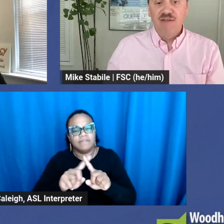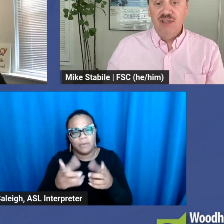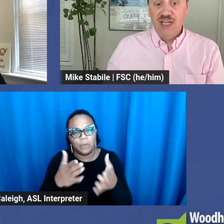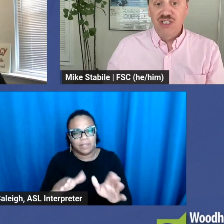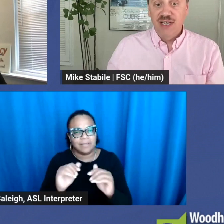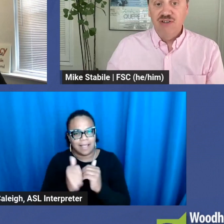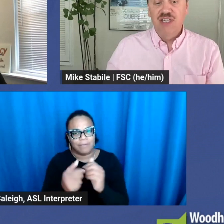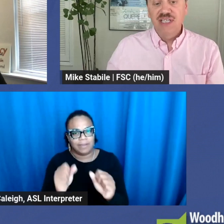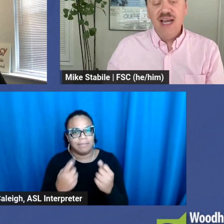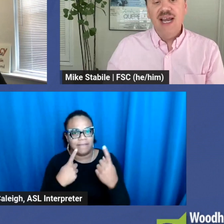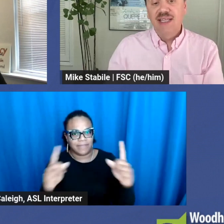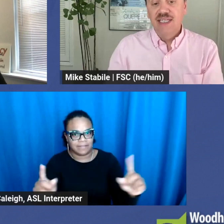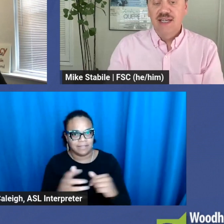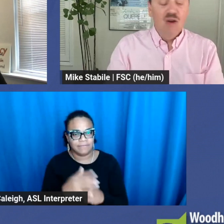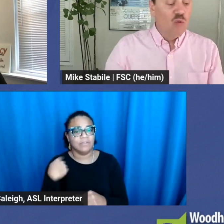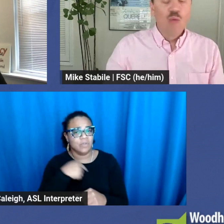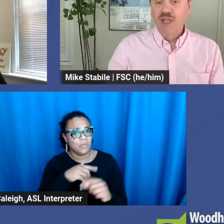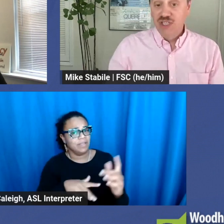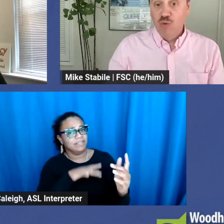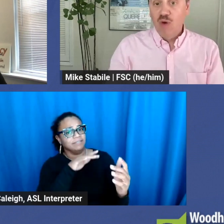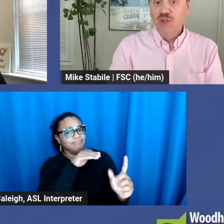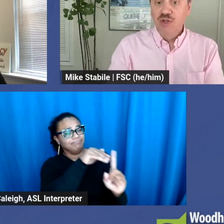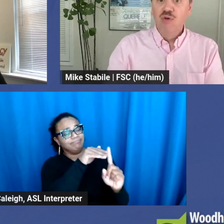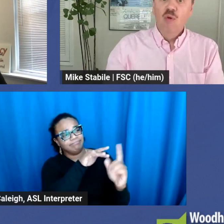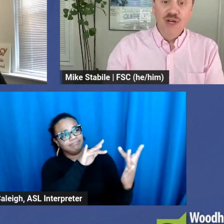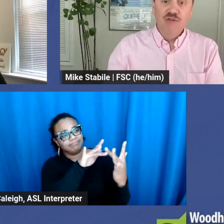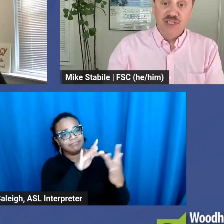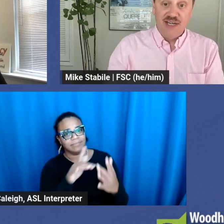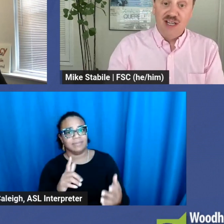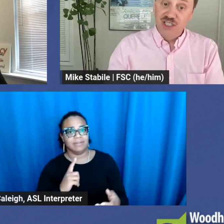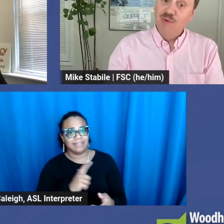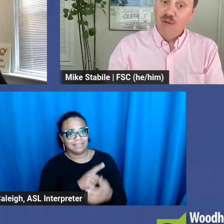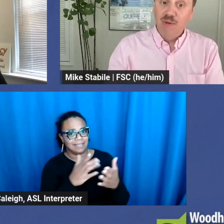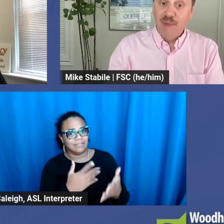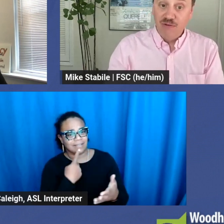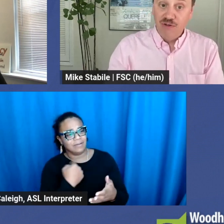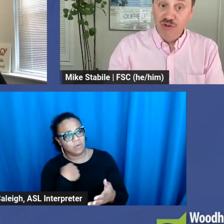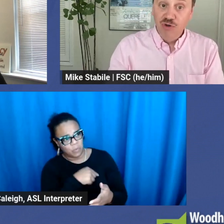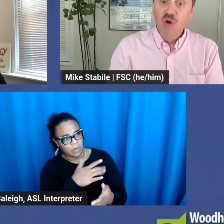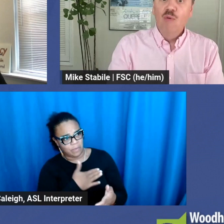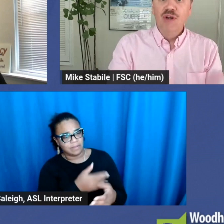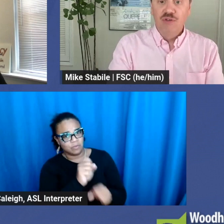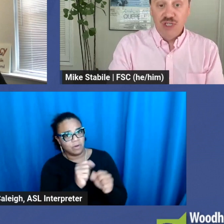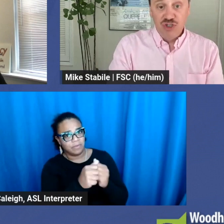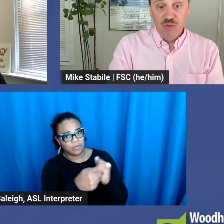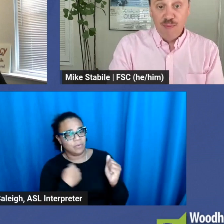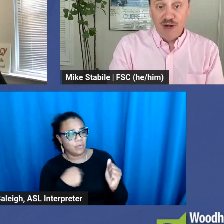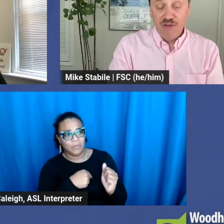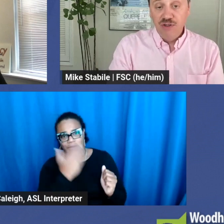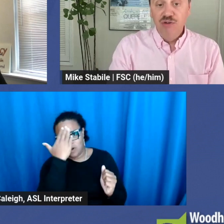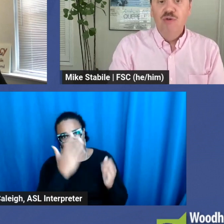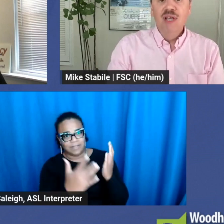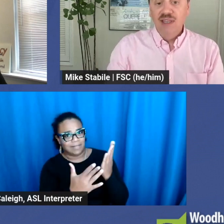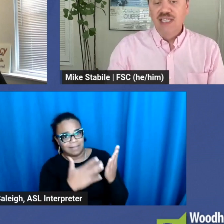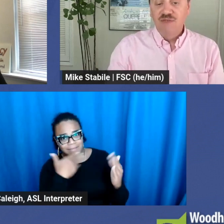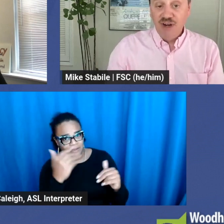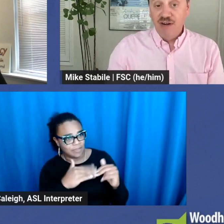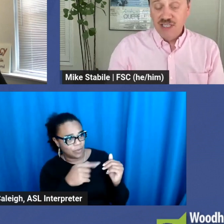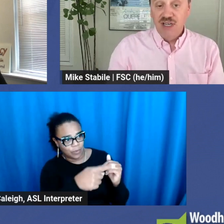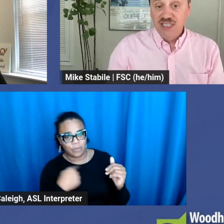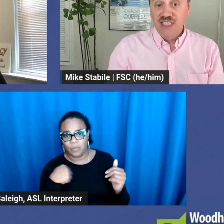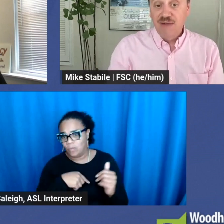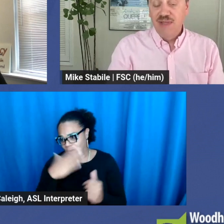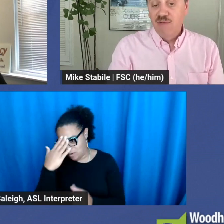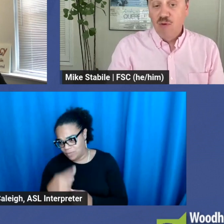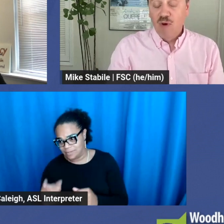reached out to legislators to say, hey, listen, we're willing to work with you. We know the technology probably better than you do. We know the consumer better than you do. Let's figure out